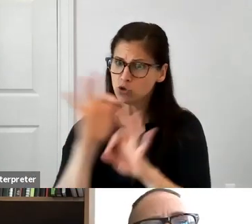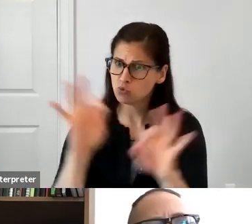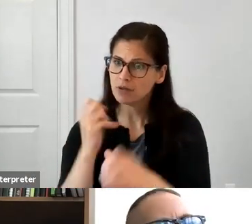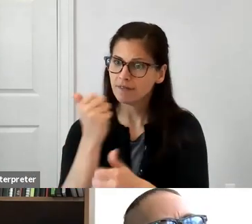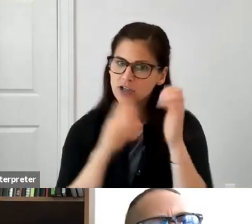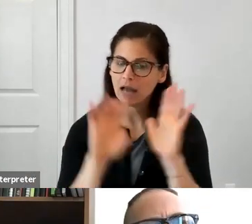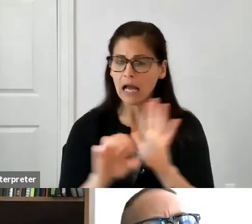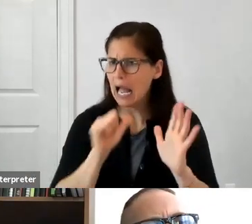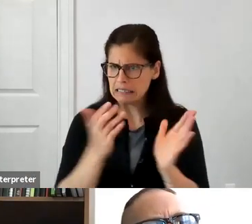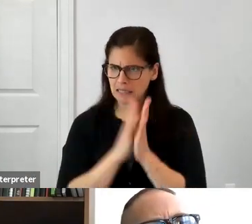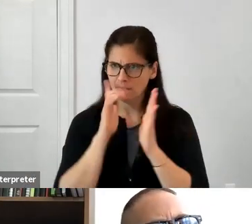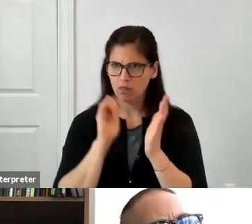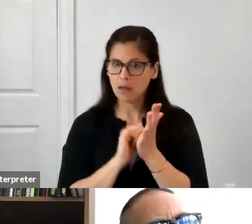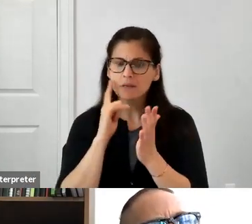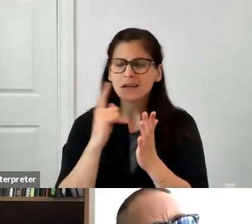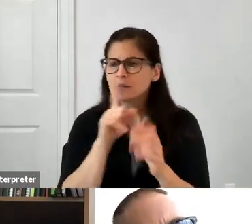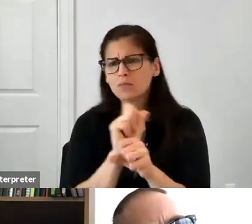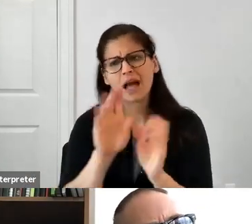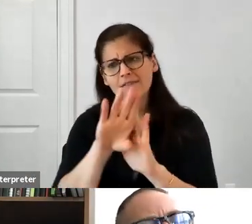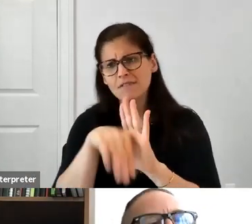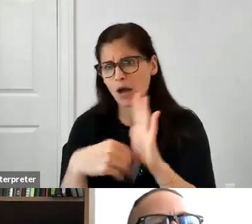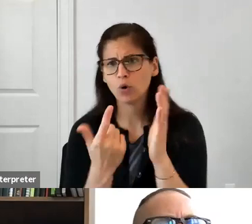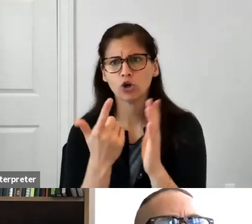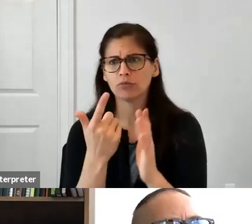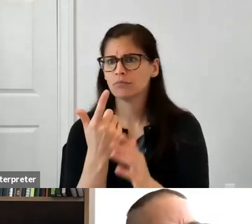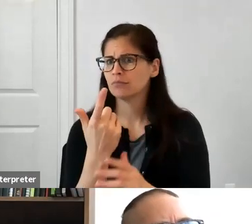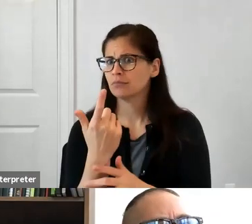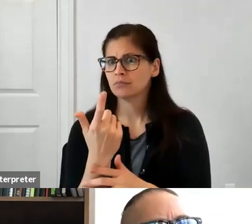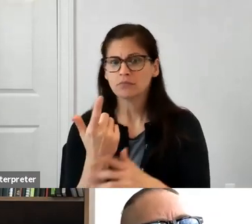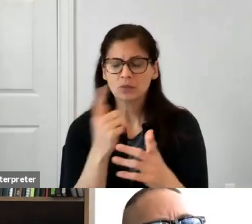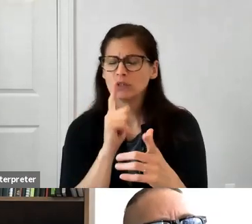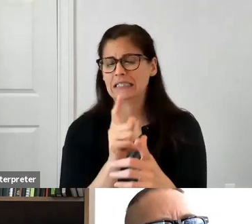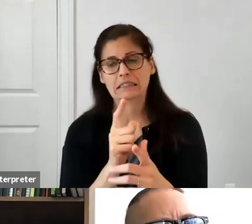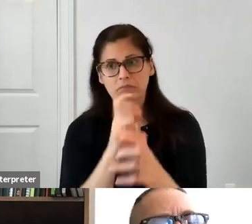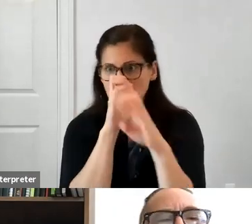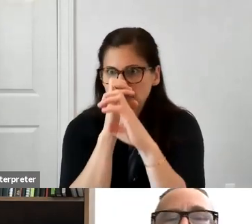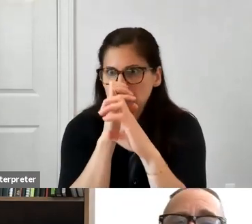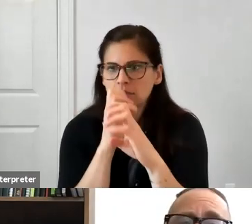for because, again, these 30 minutes, they're really tight. I'm asking for people to describe